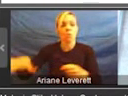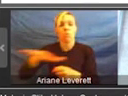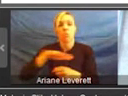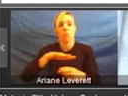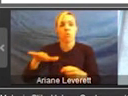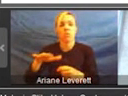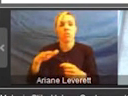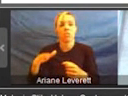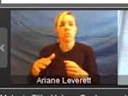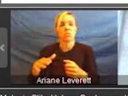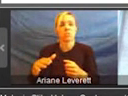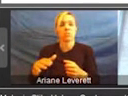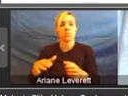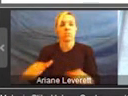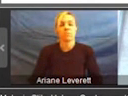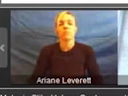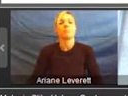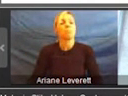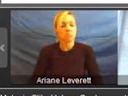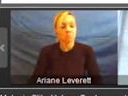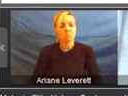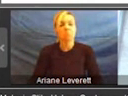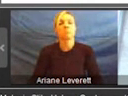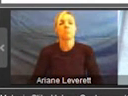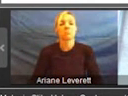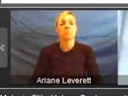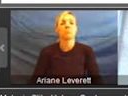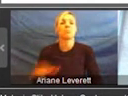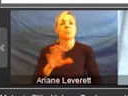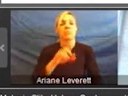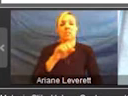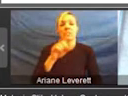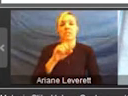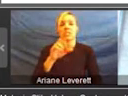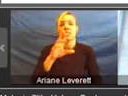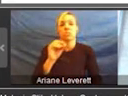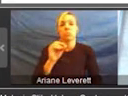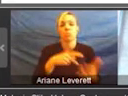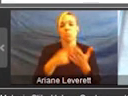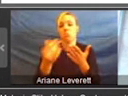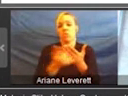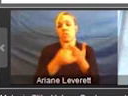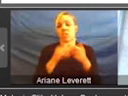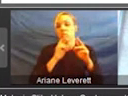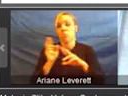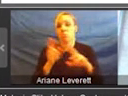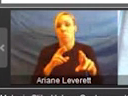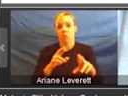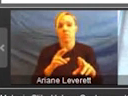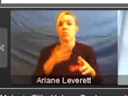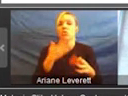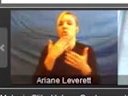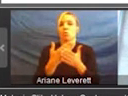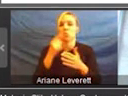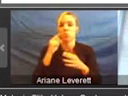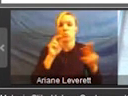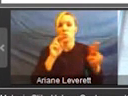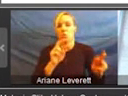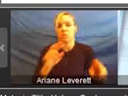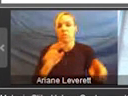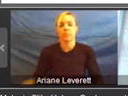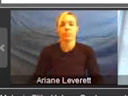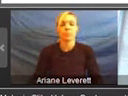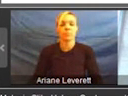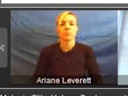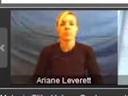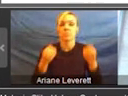Yeah, as we briefly mentioned, the Zero project report is definitely worth having a look at. There's a lot of